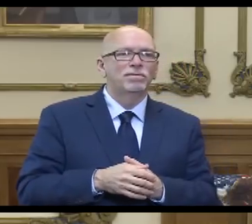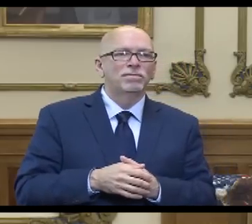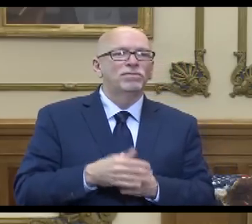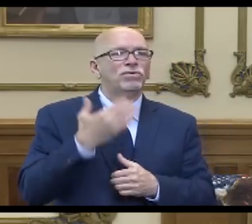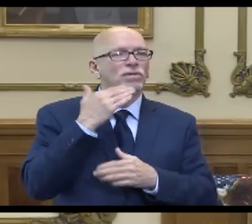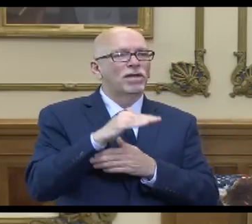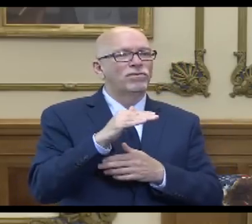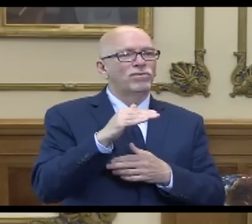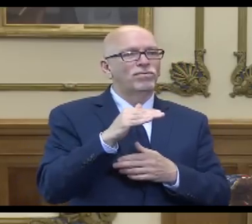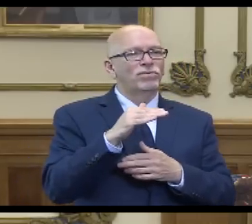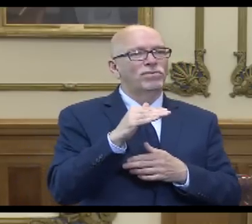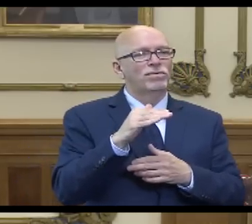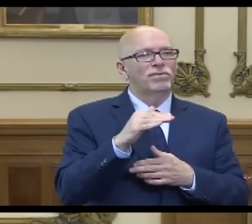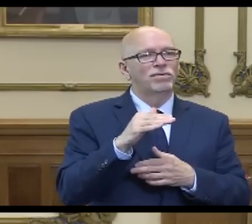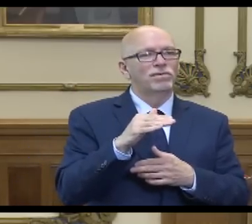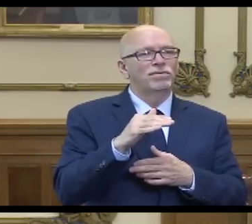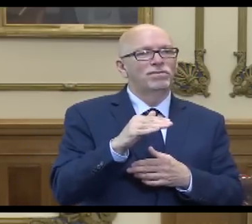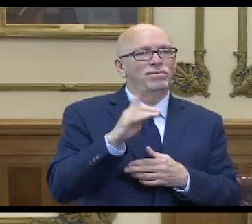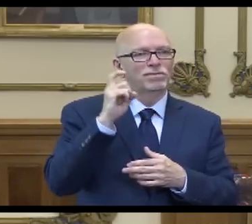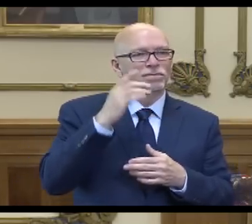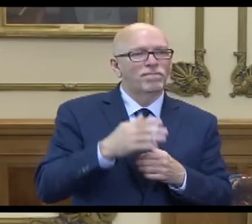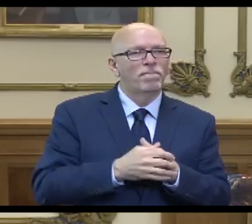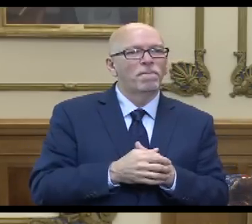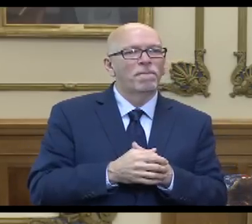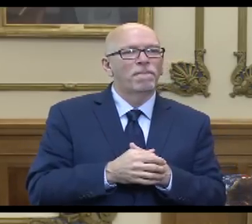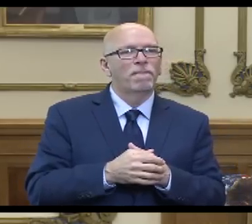Good afternoon.